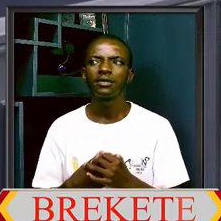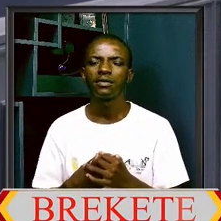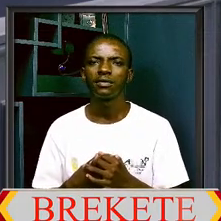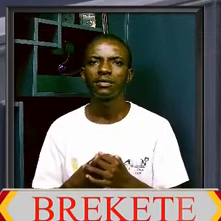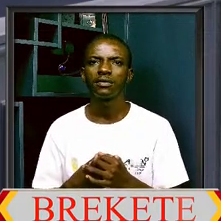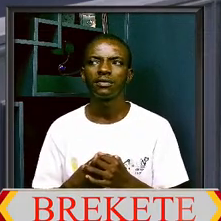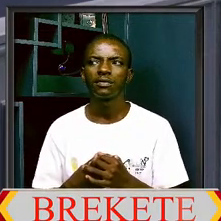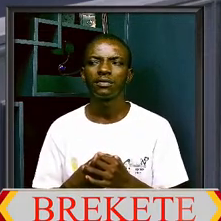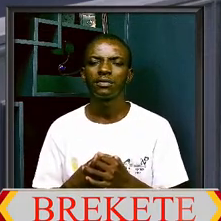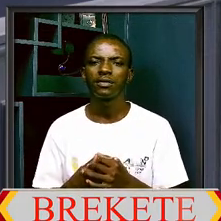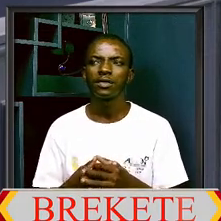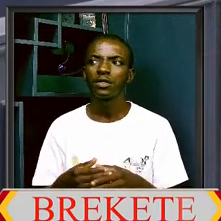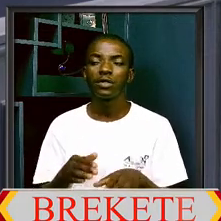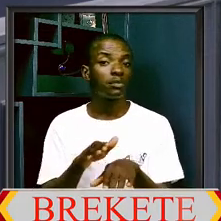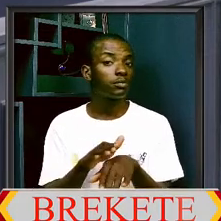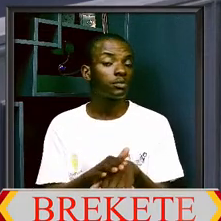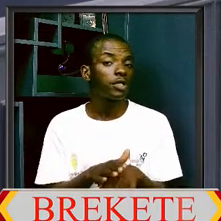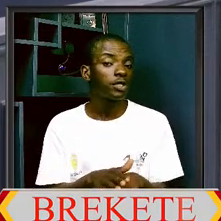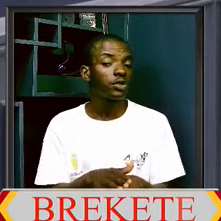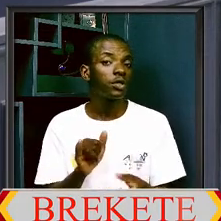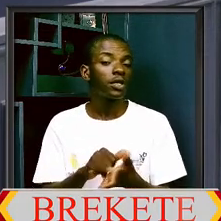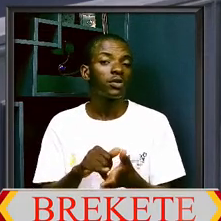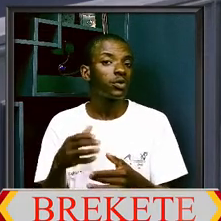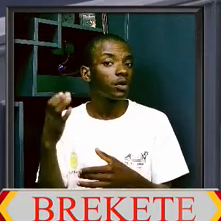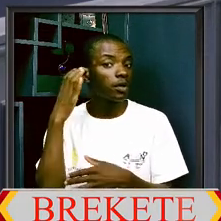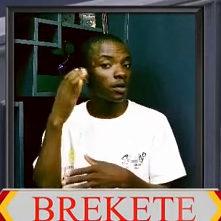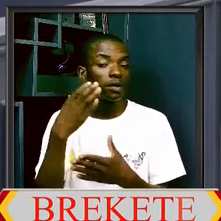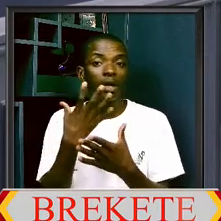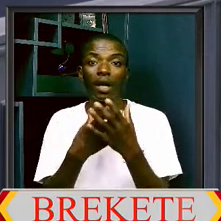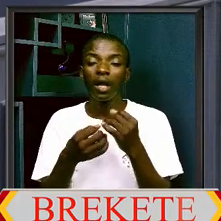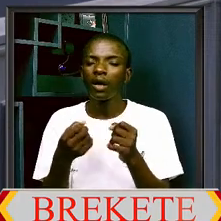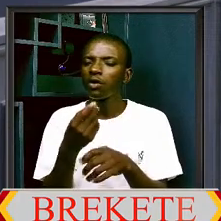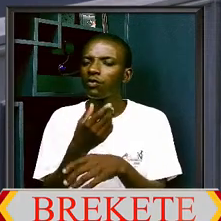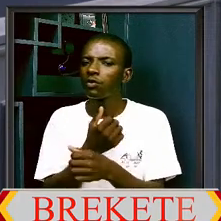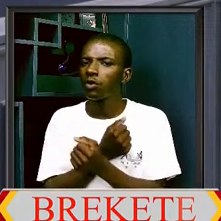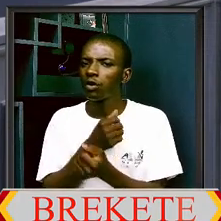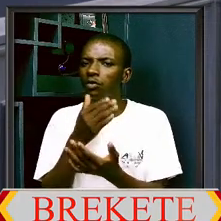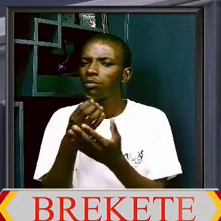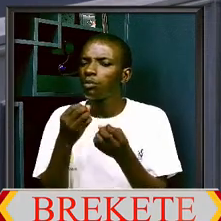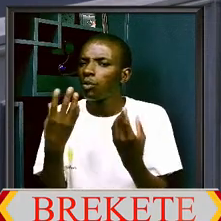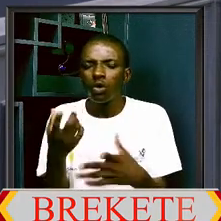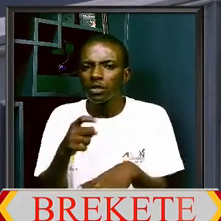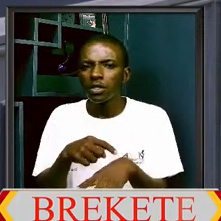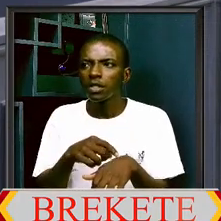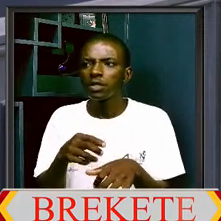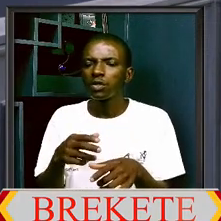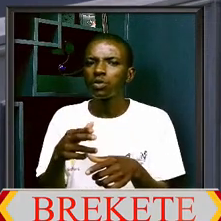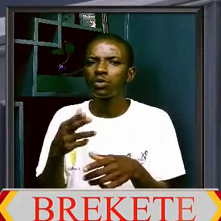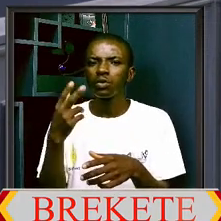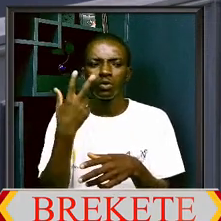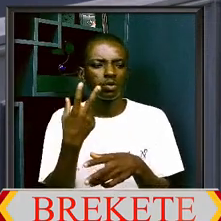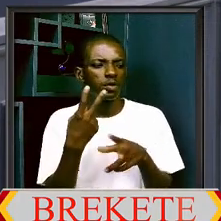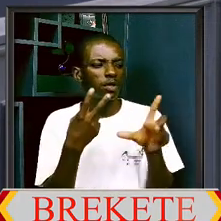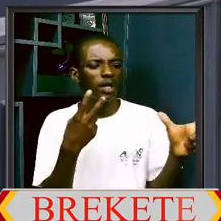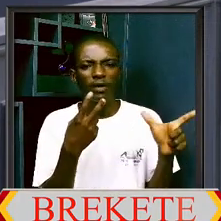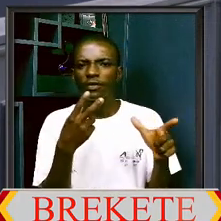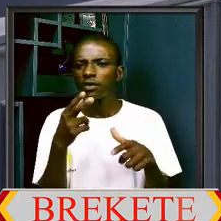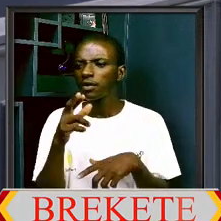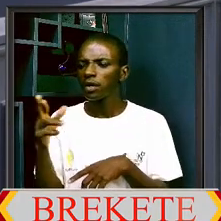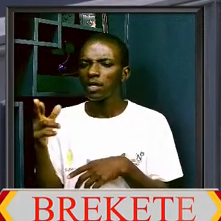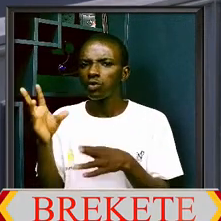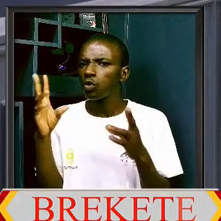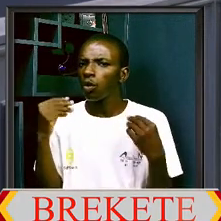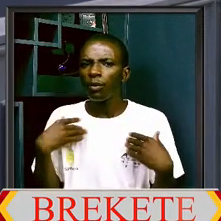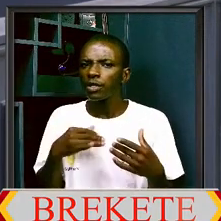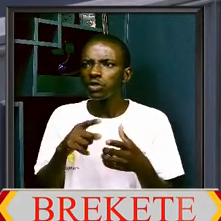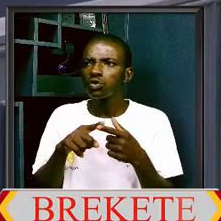understand depression they hear now lack of Love most of the times you look left you look right nobody to even talk